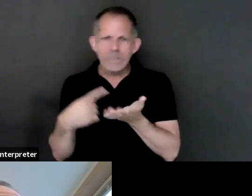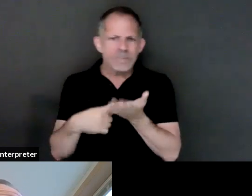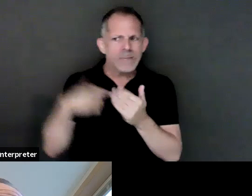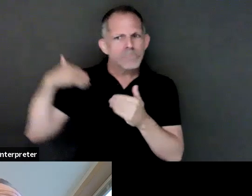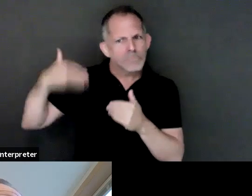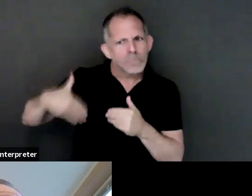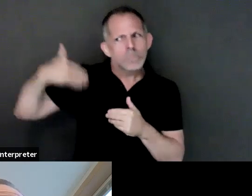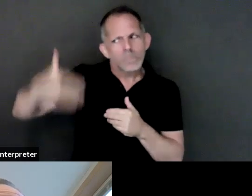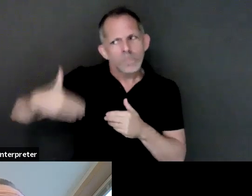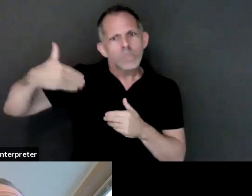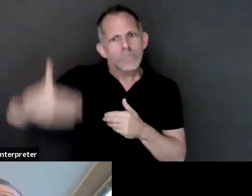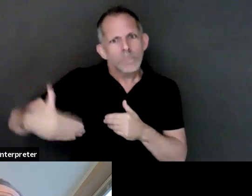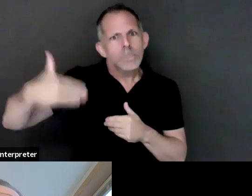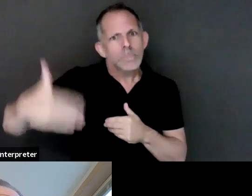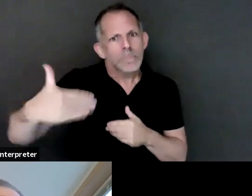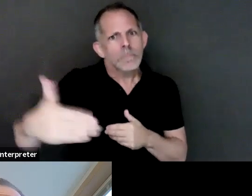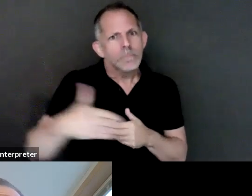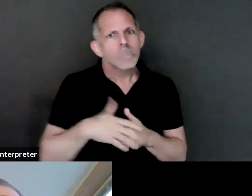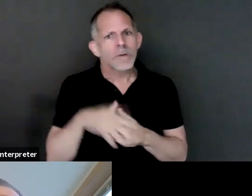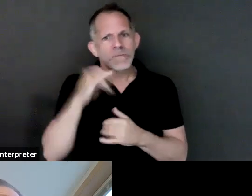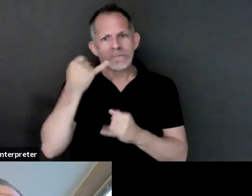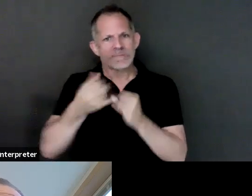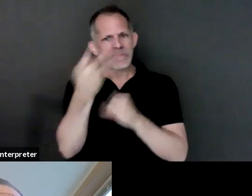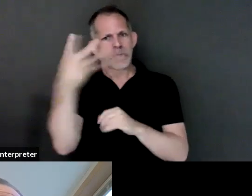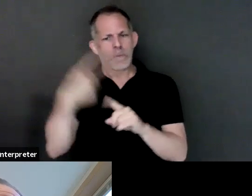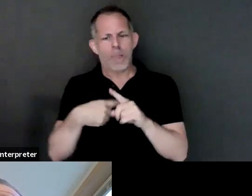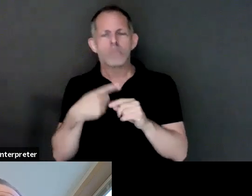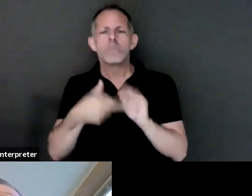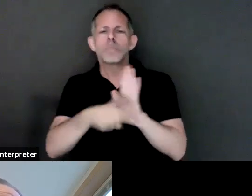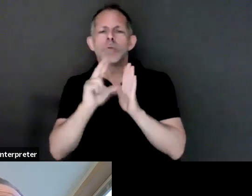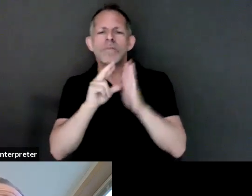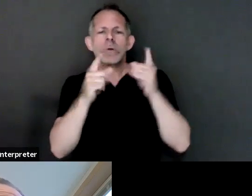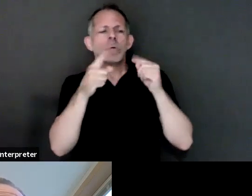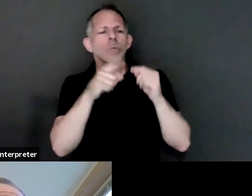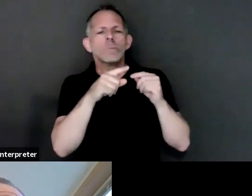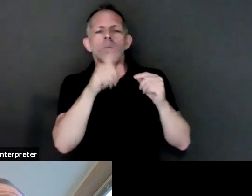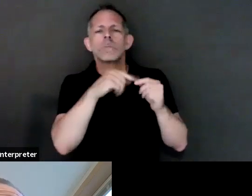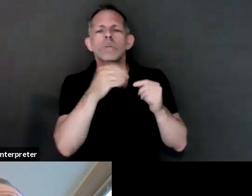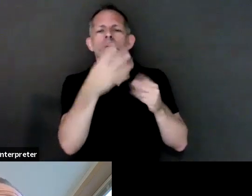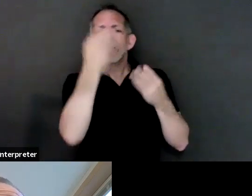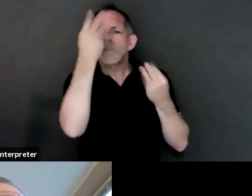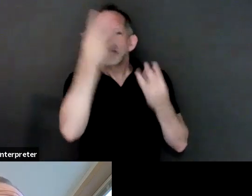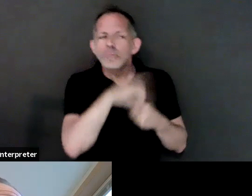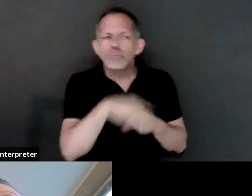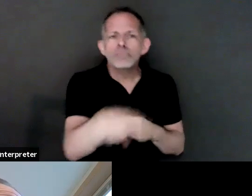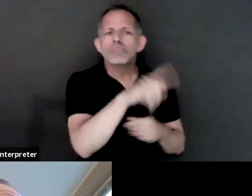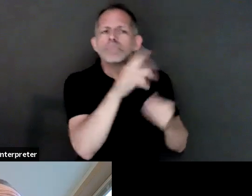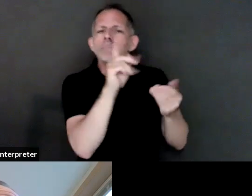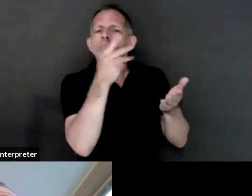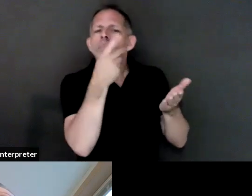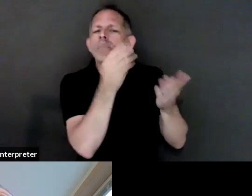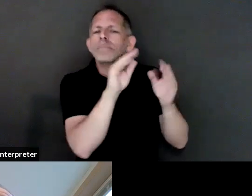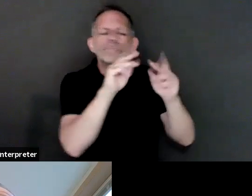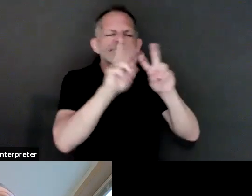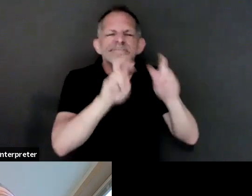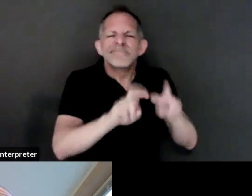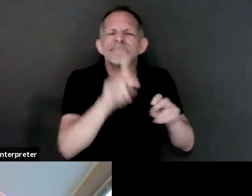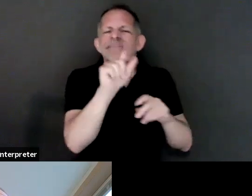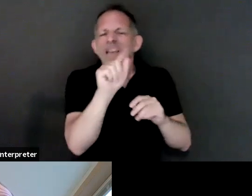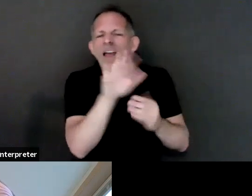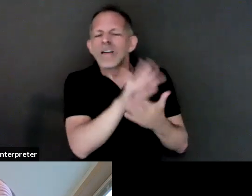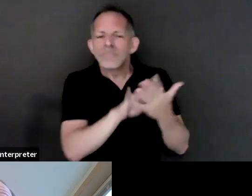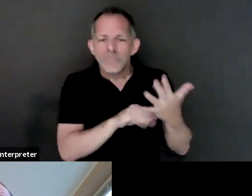data. And they've stated that at this time, what would trigger implementation of a booster dose would be